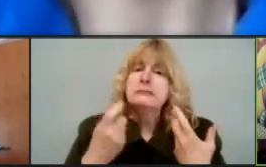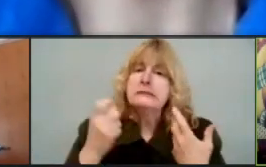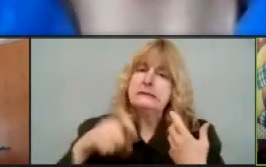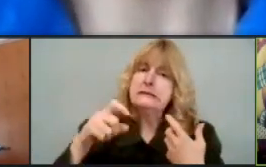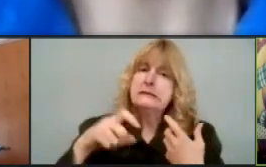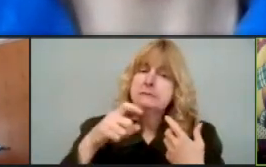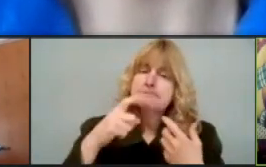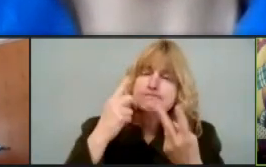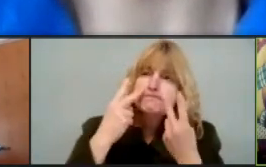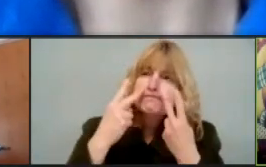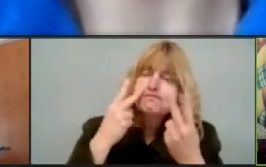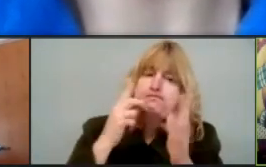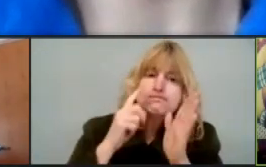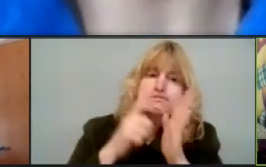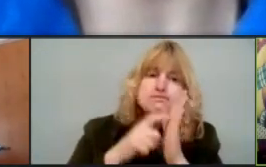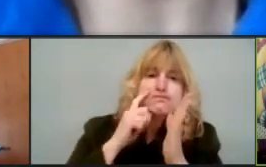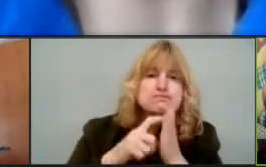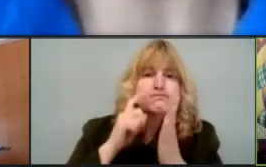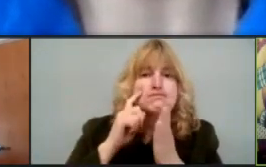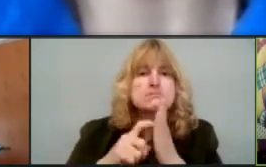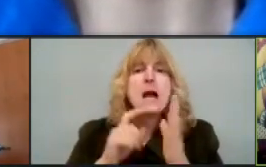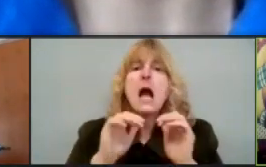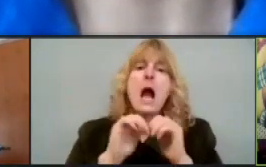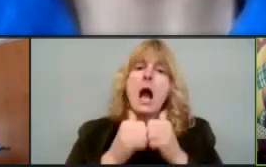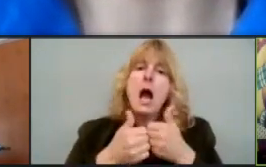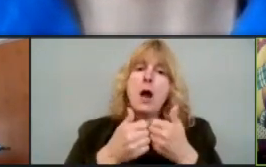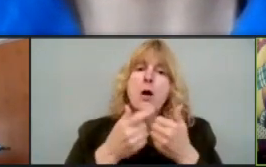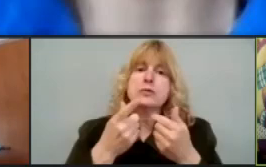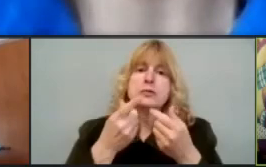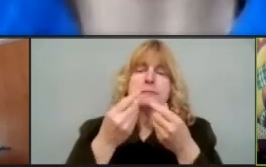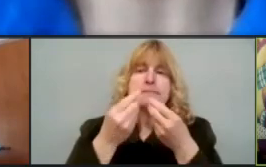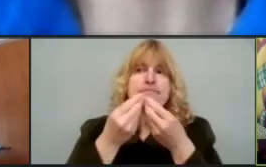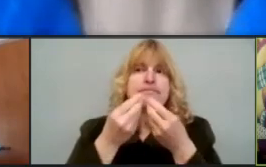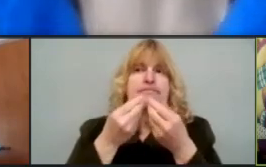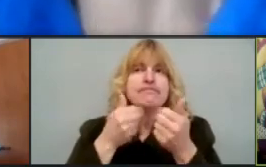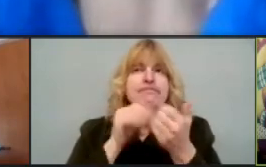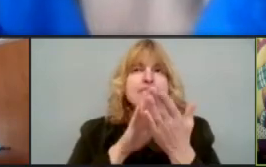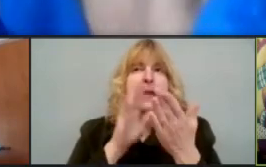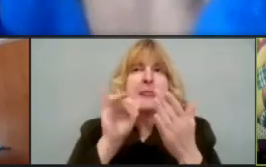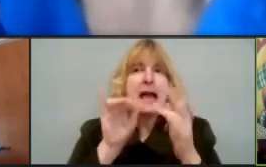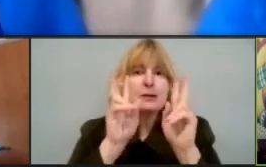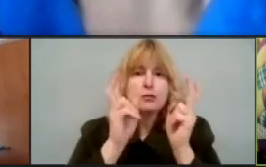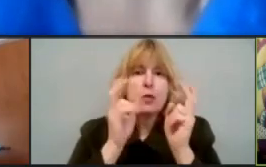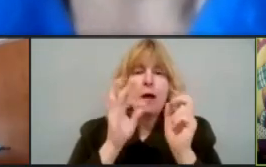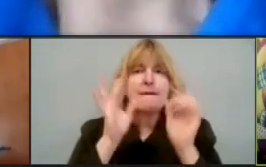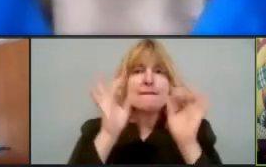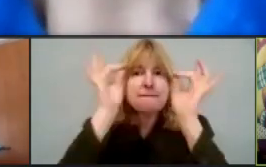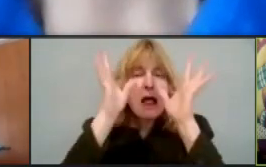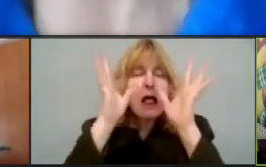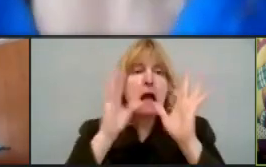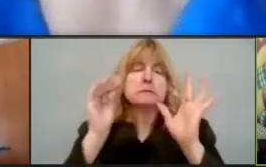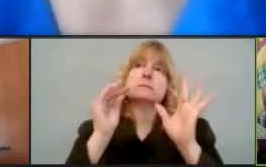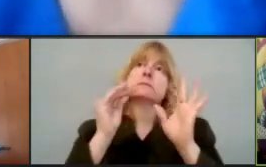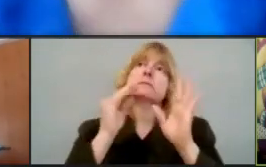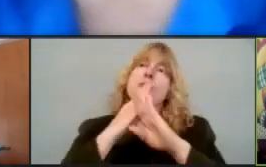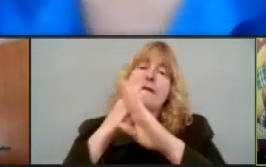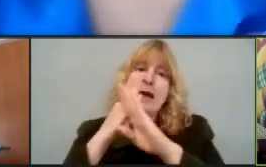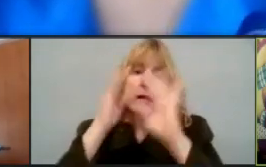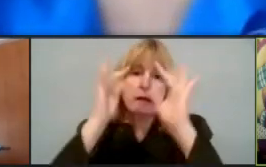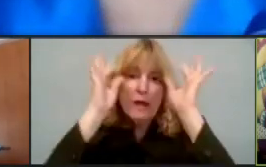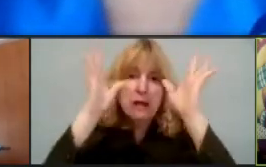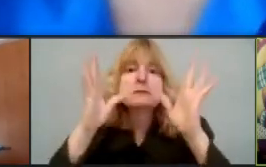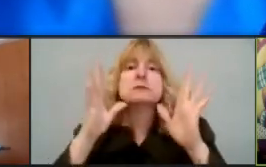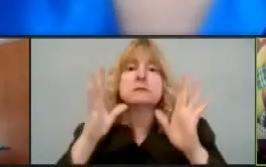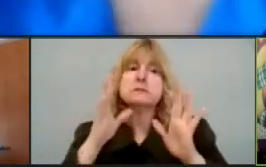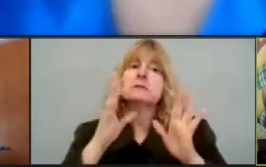how you're addressing the issue of violence and violence prevention, because we know that is sometimes a response